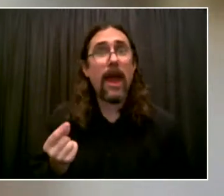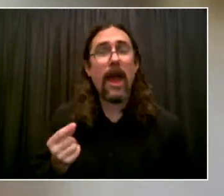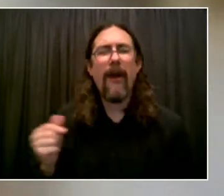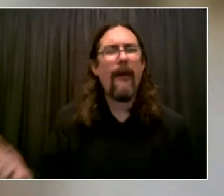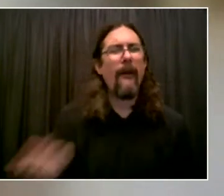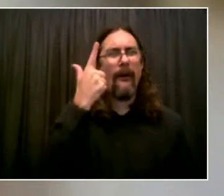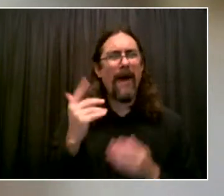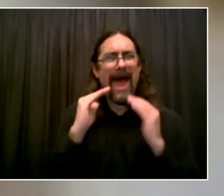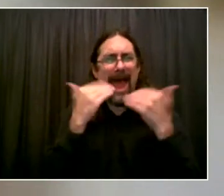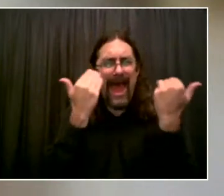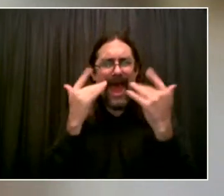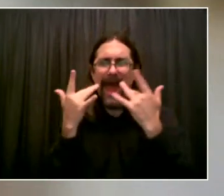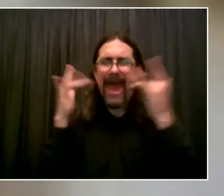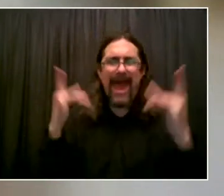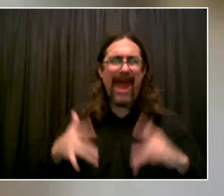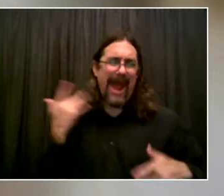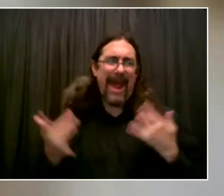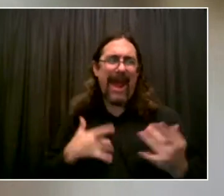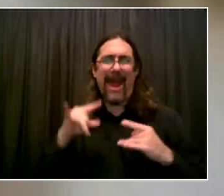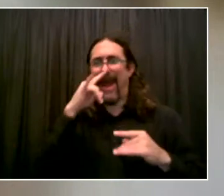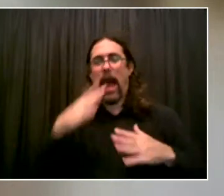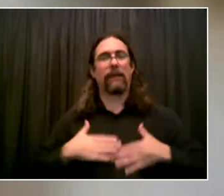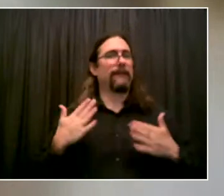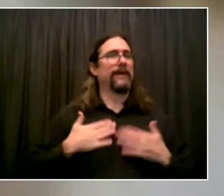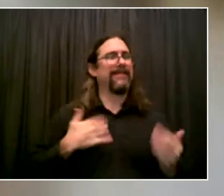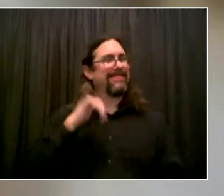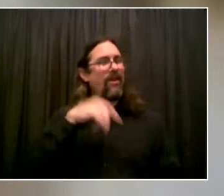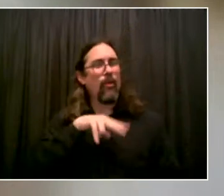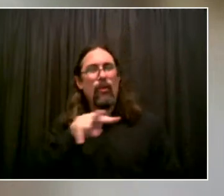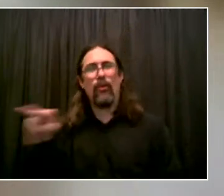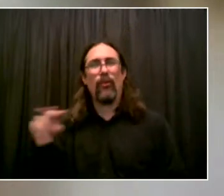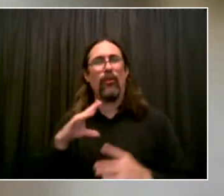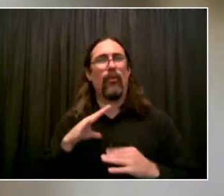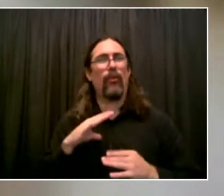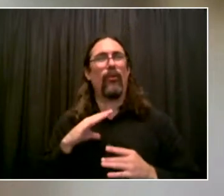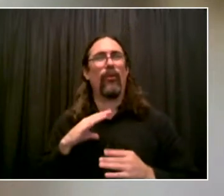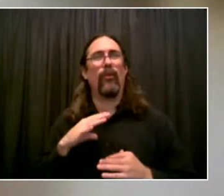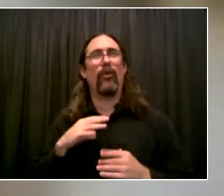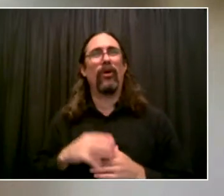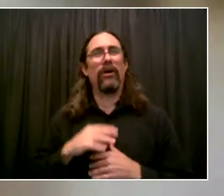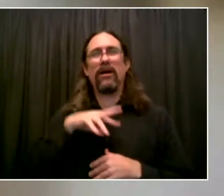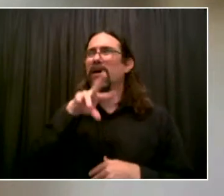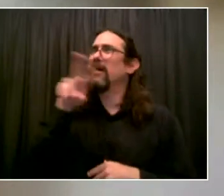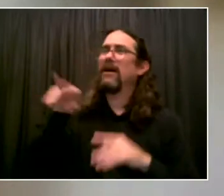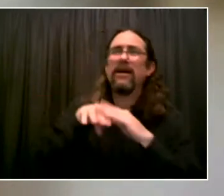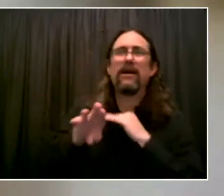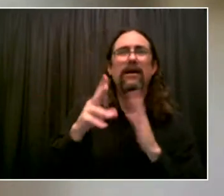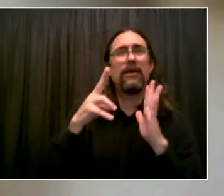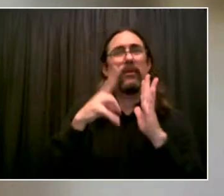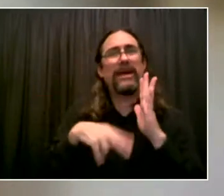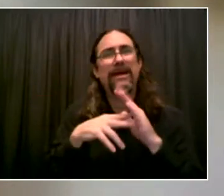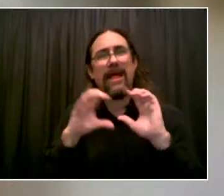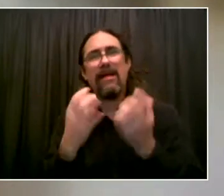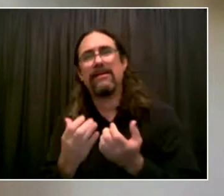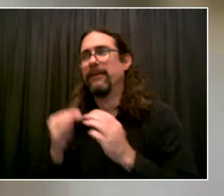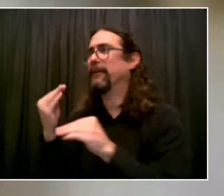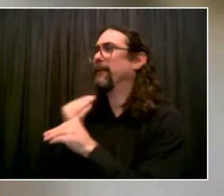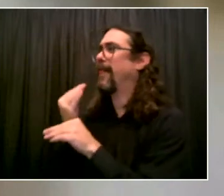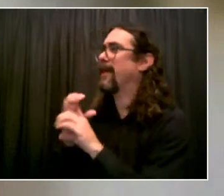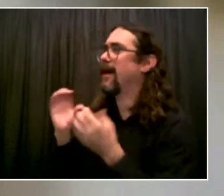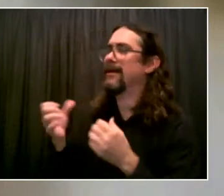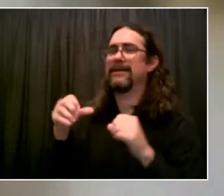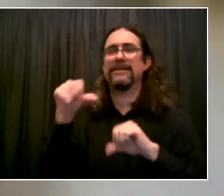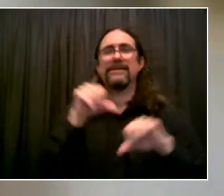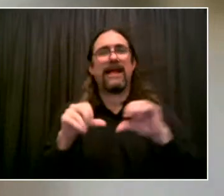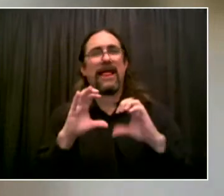I saw reading, writing. I saw outdoor classrooms and homecoming celebrations. I also saw kids wearing their masks